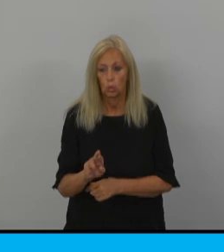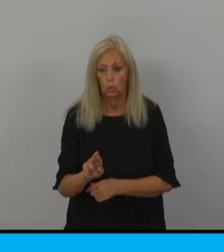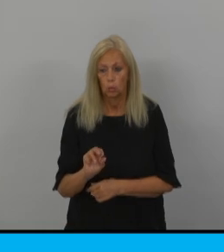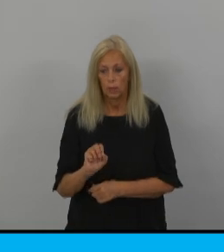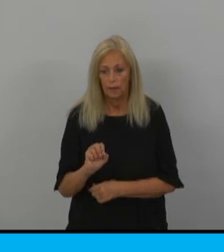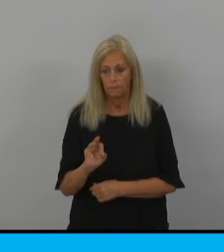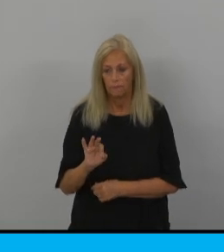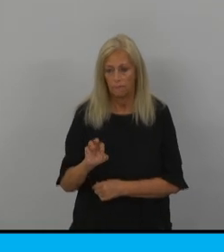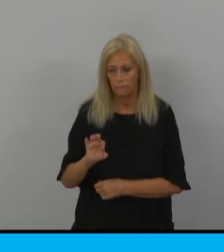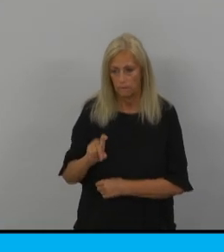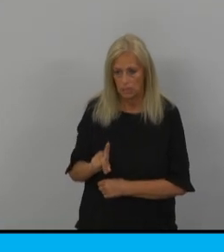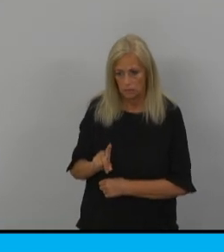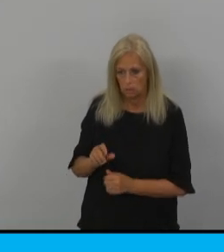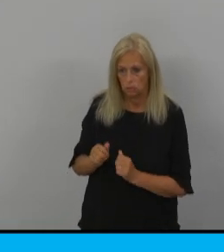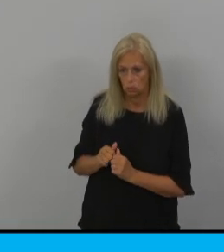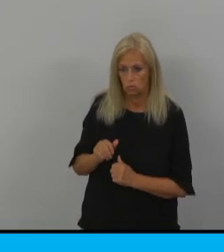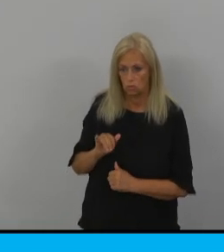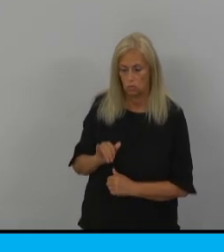with these bonds.